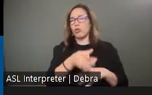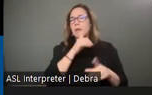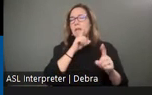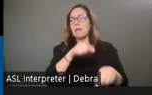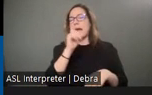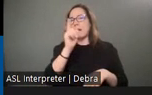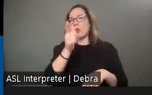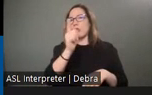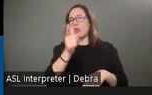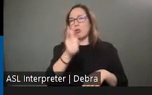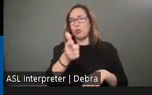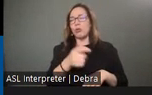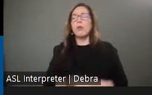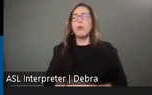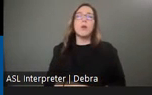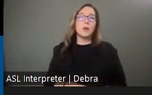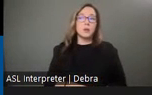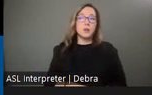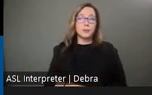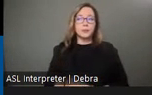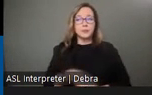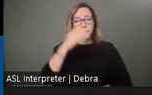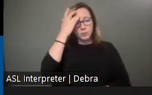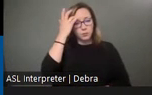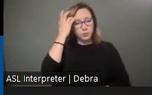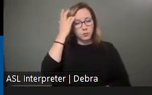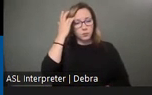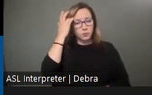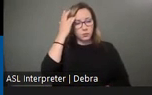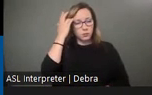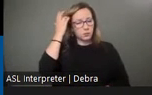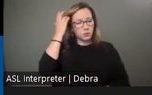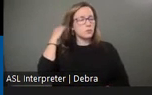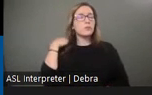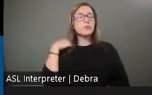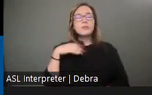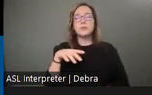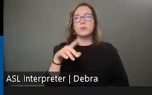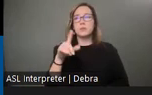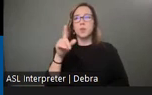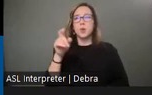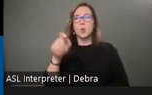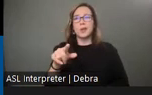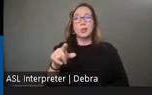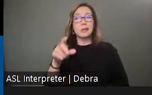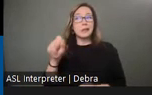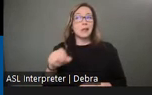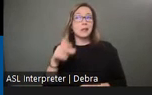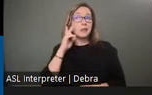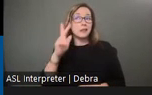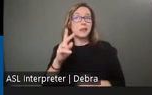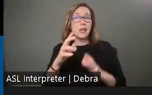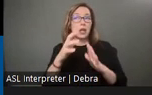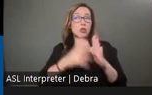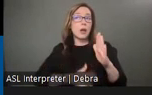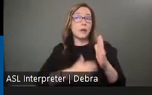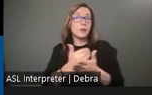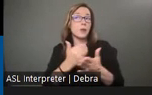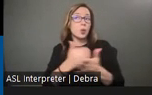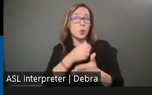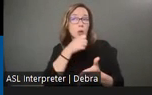as well. And there is a question asking, can we see a draft of the new letter?